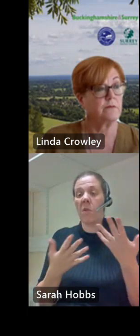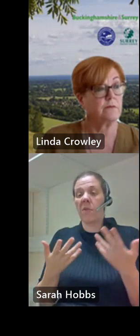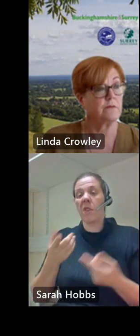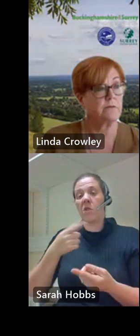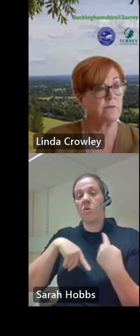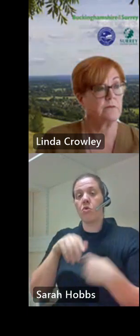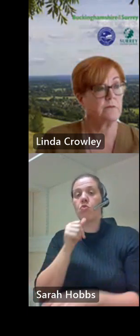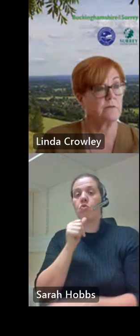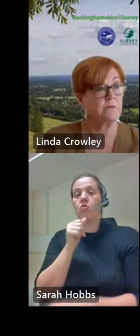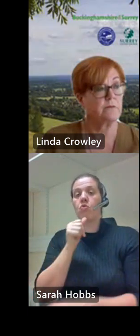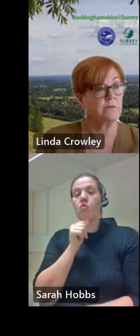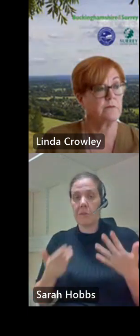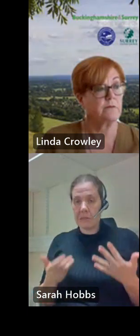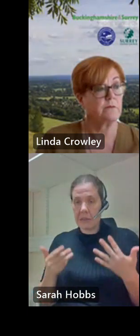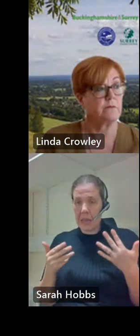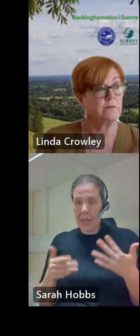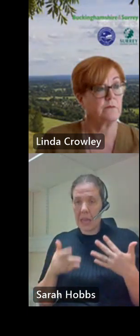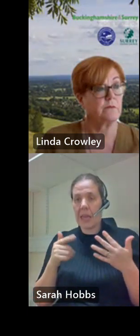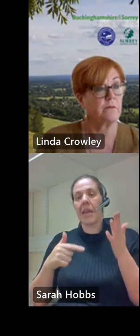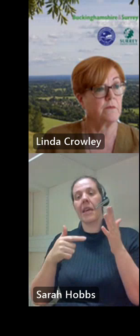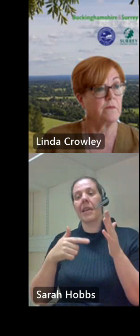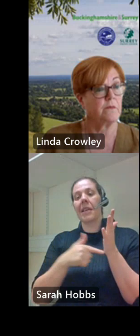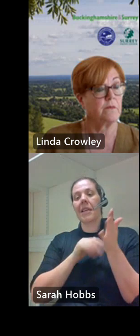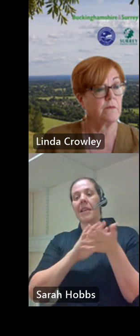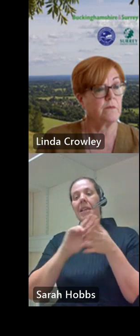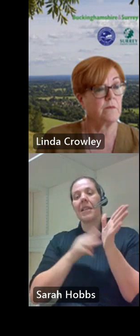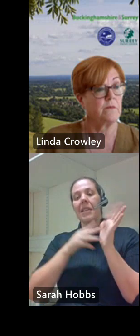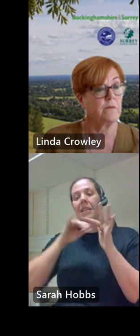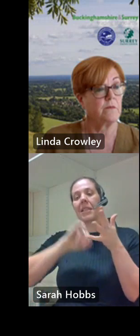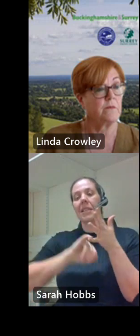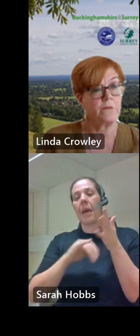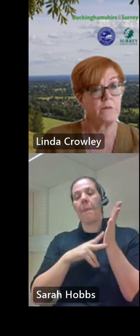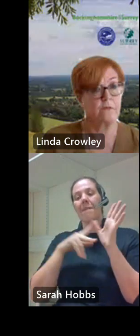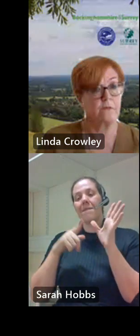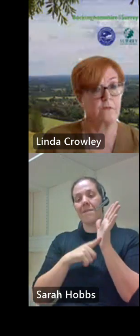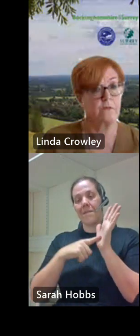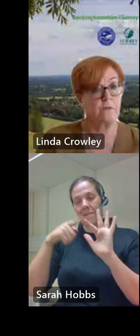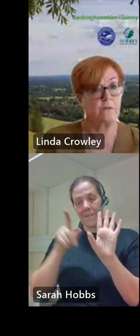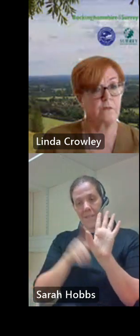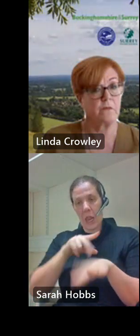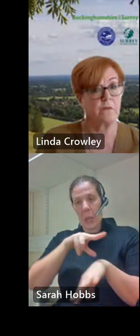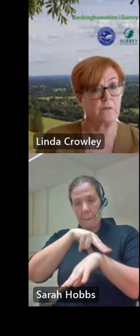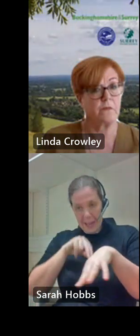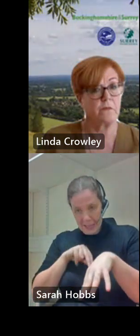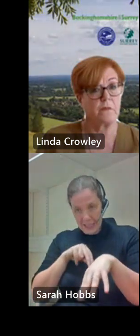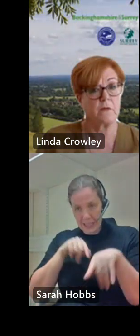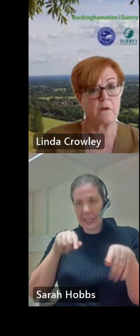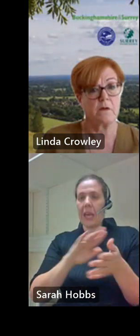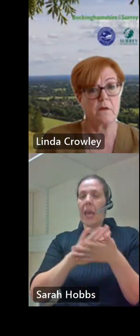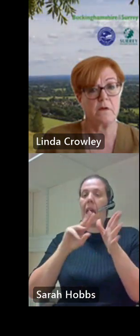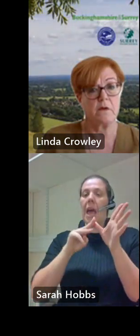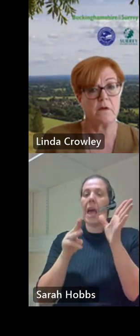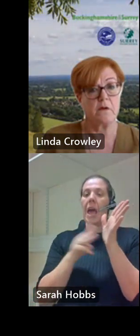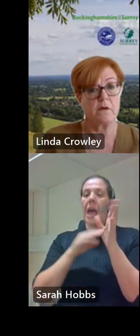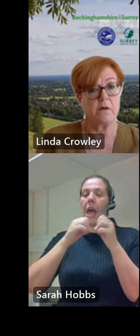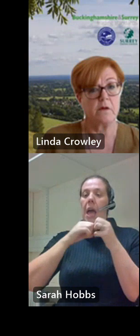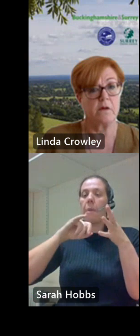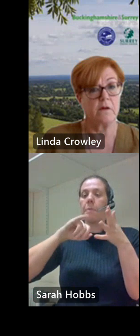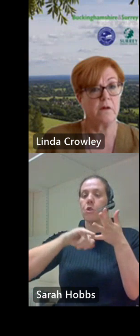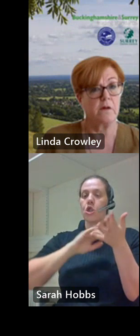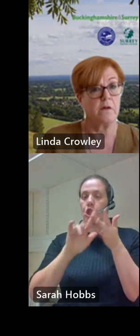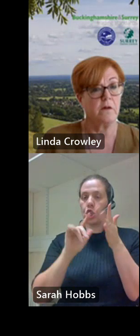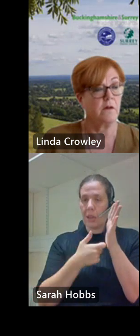So Thames Valley are one of the local forces within the South East region, the other forces being Hampshire, Surrey